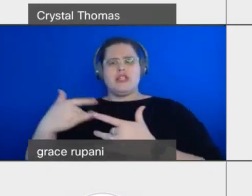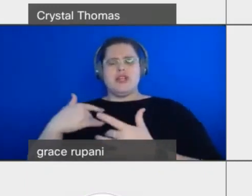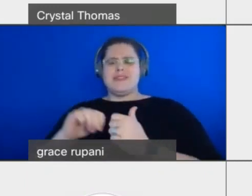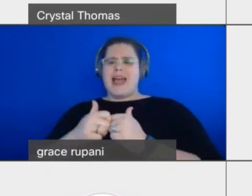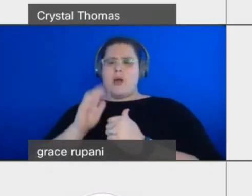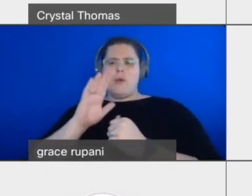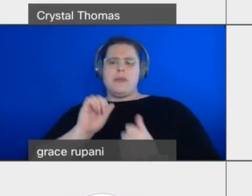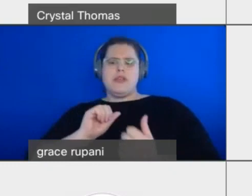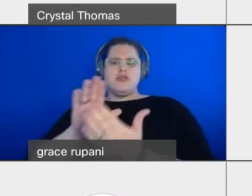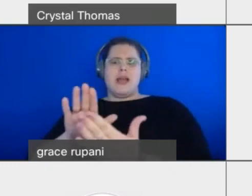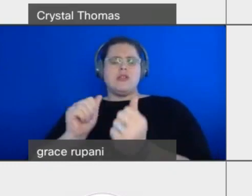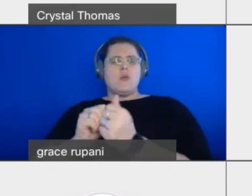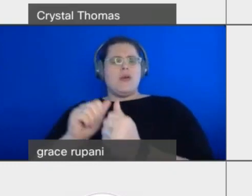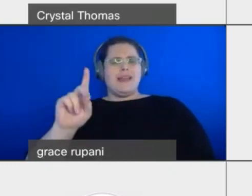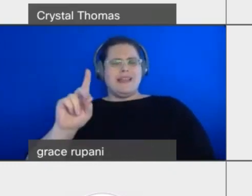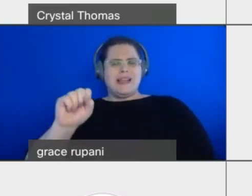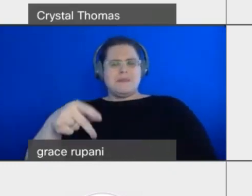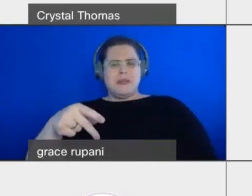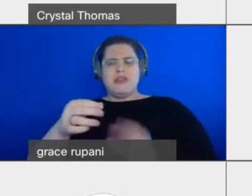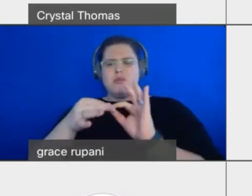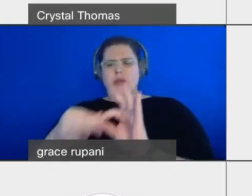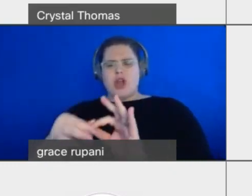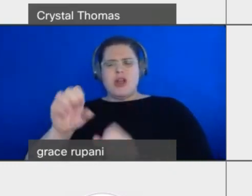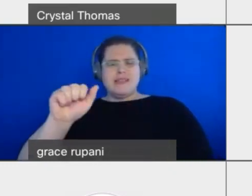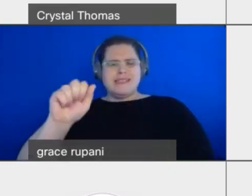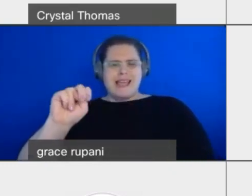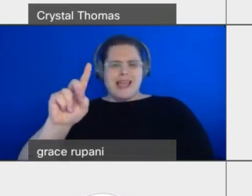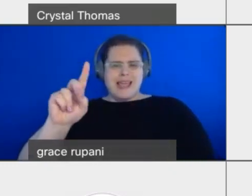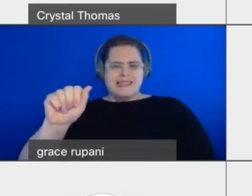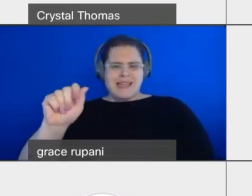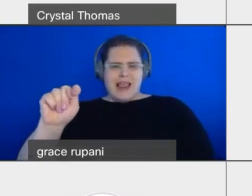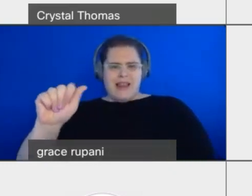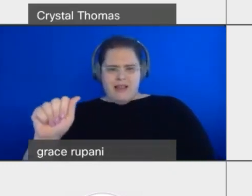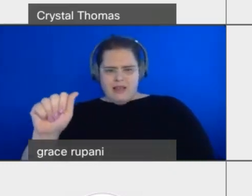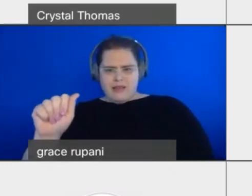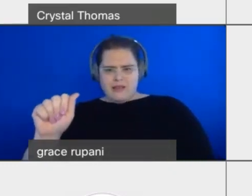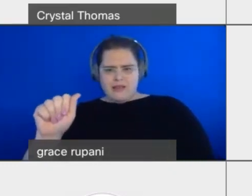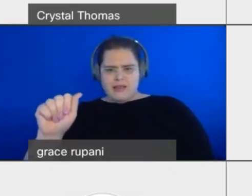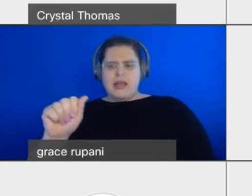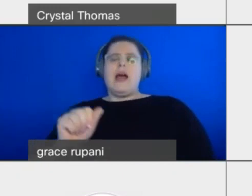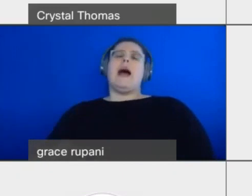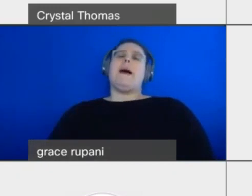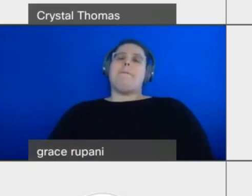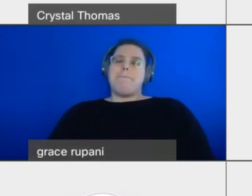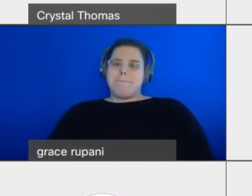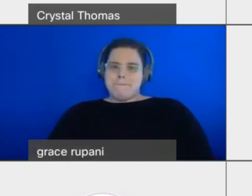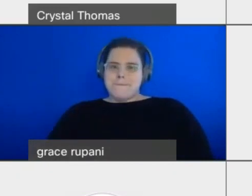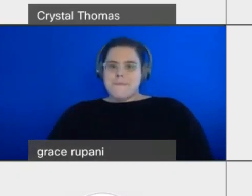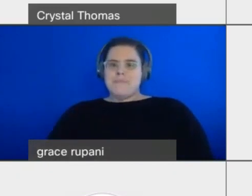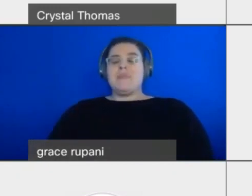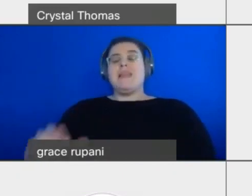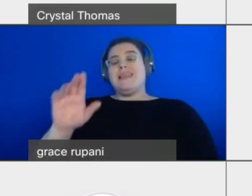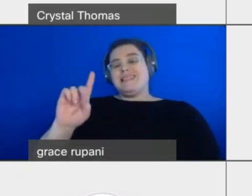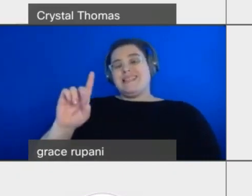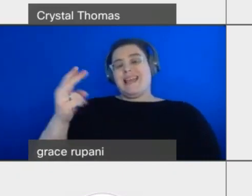the DSP regarding the SAM data? I would advise, being that DHCF is the